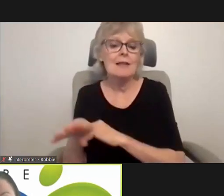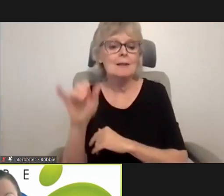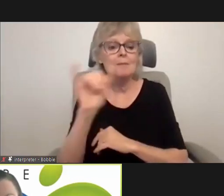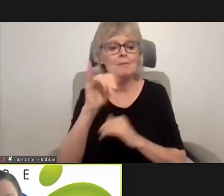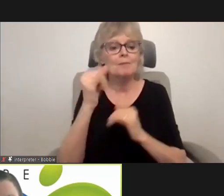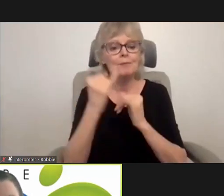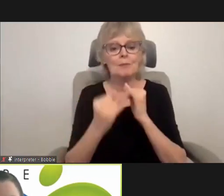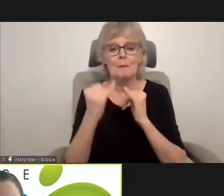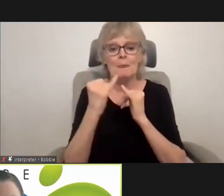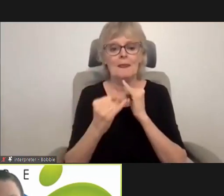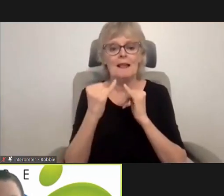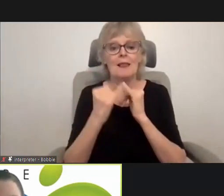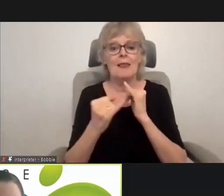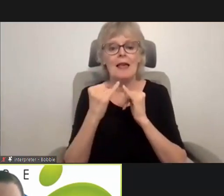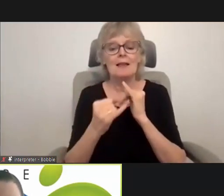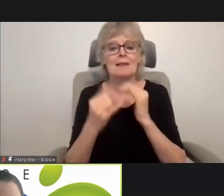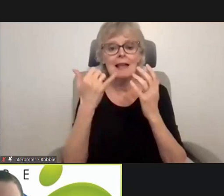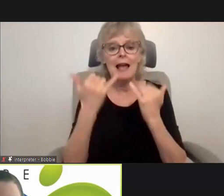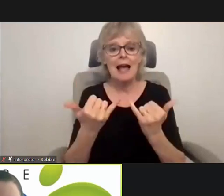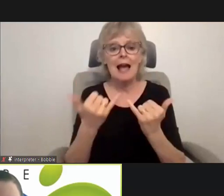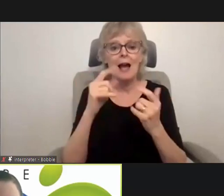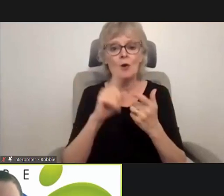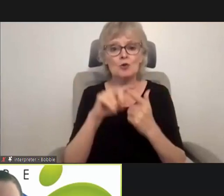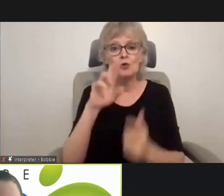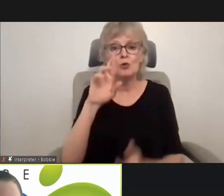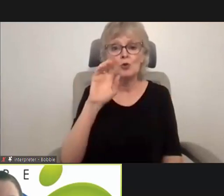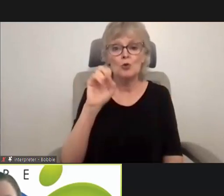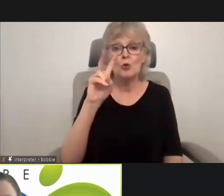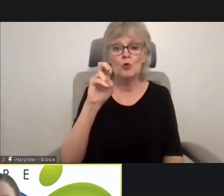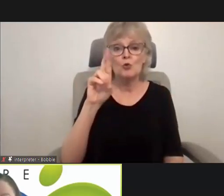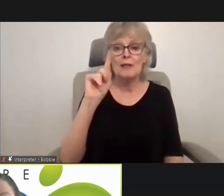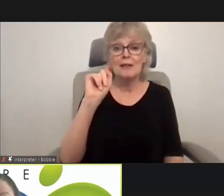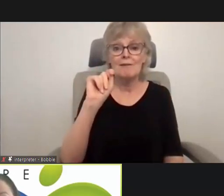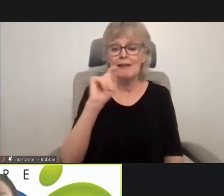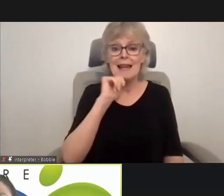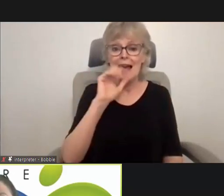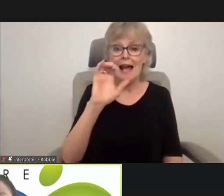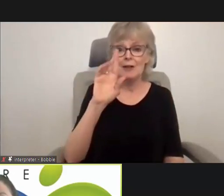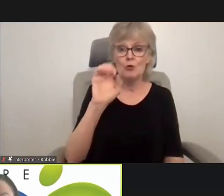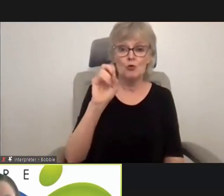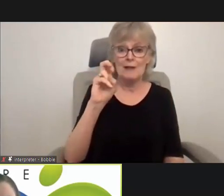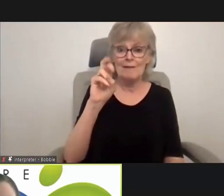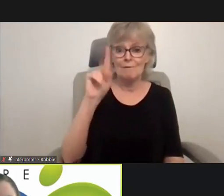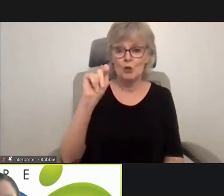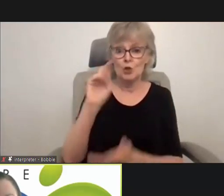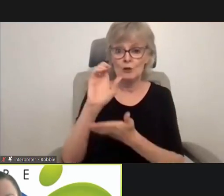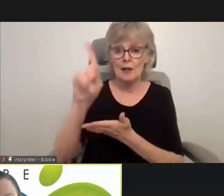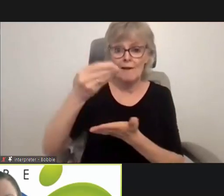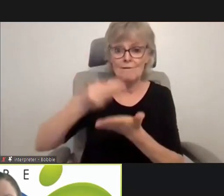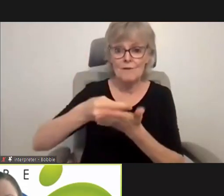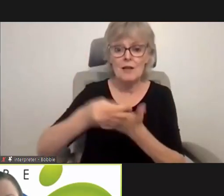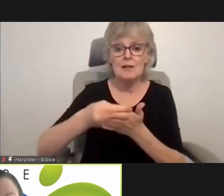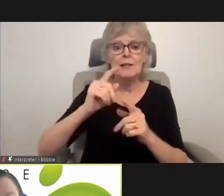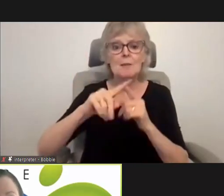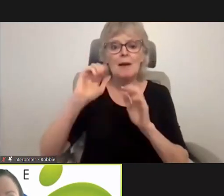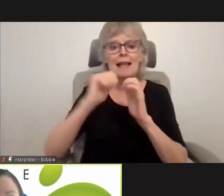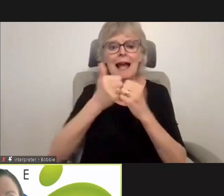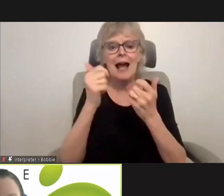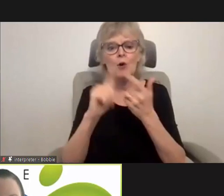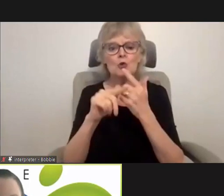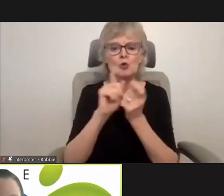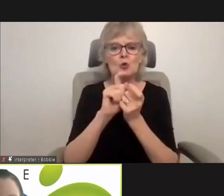how not to revert funds and how to pivot projects. So we are fortunate. We have the secret